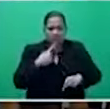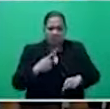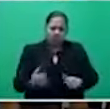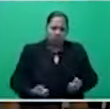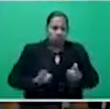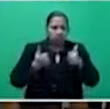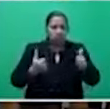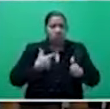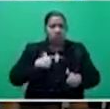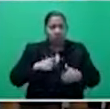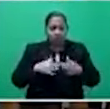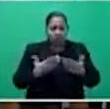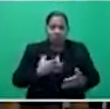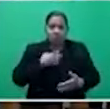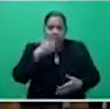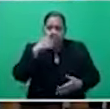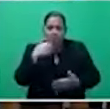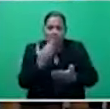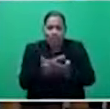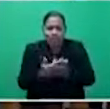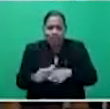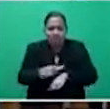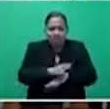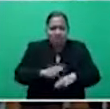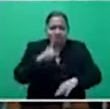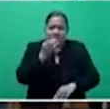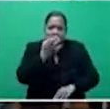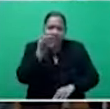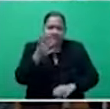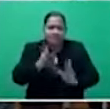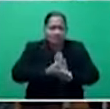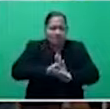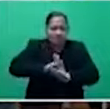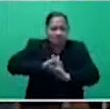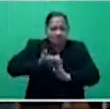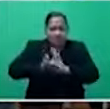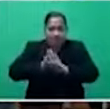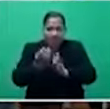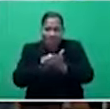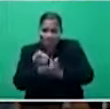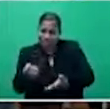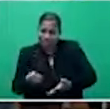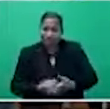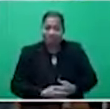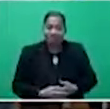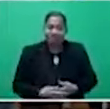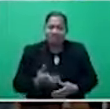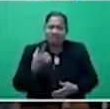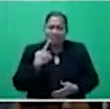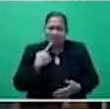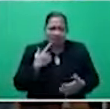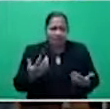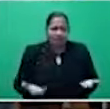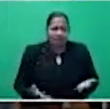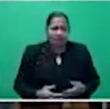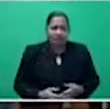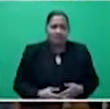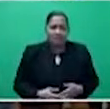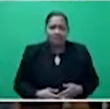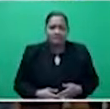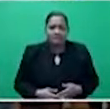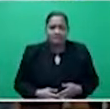getting more people demanding for our land. We can ask a higher premium. It's as simple as that.